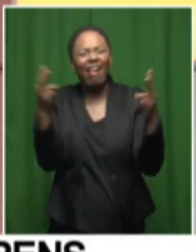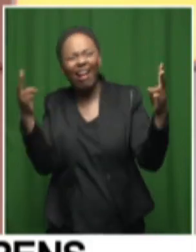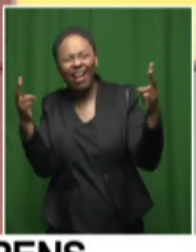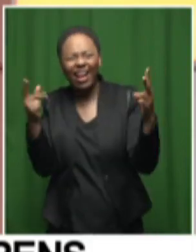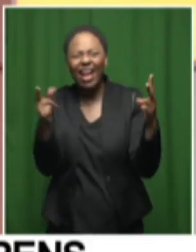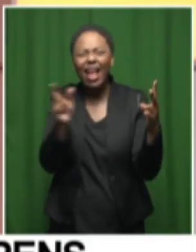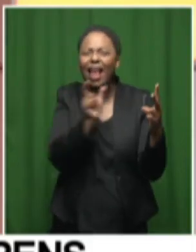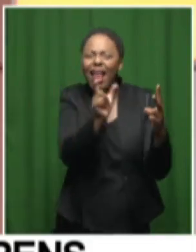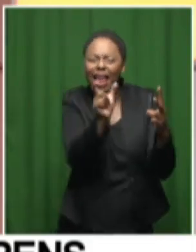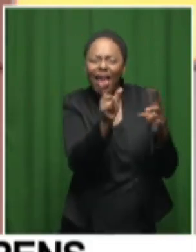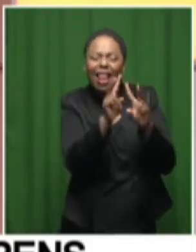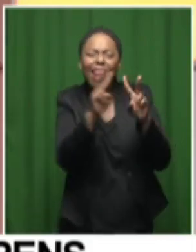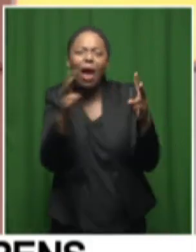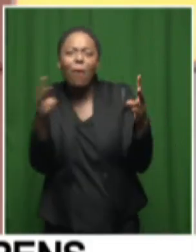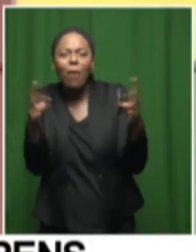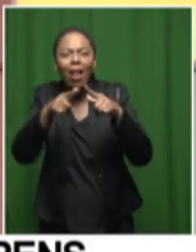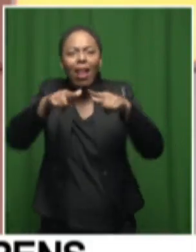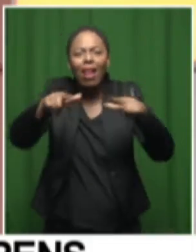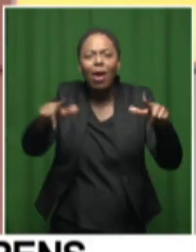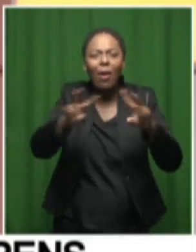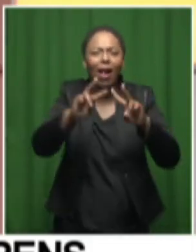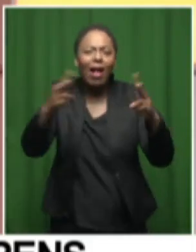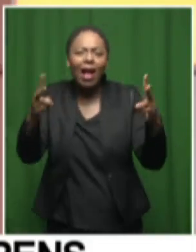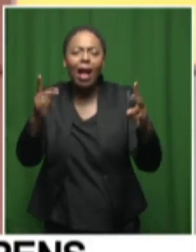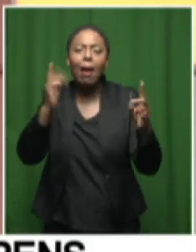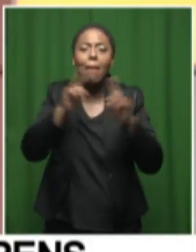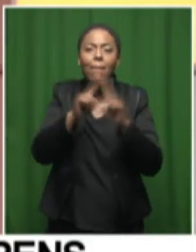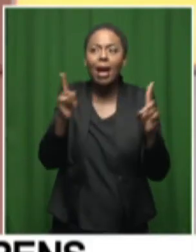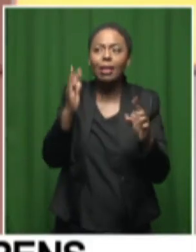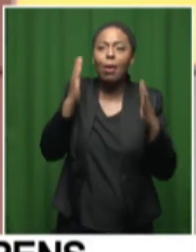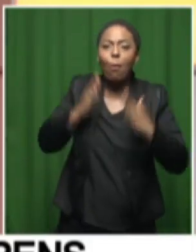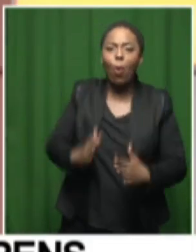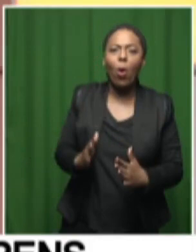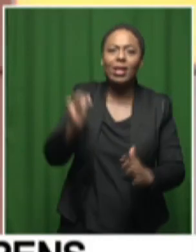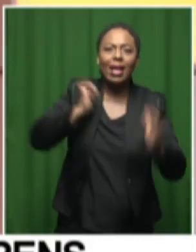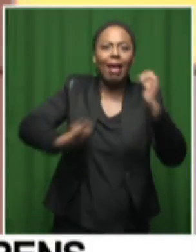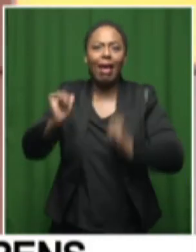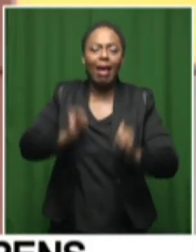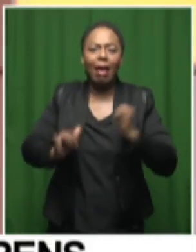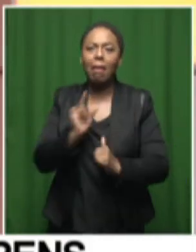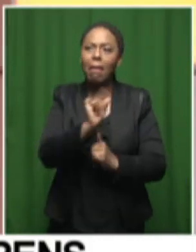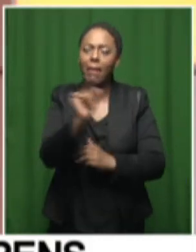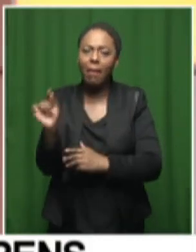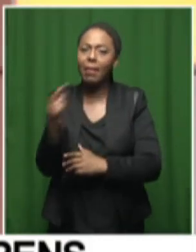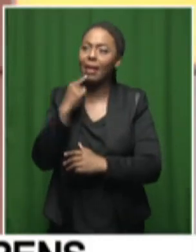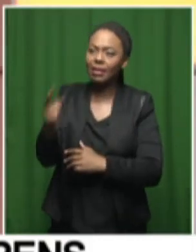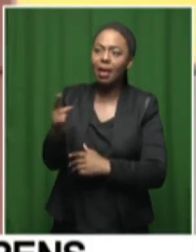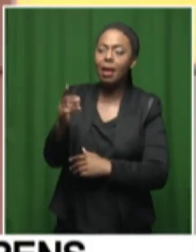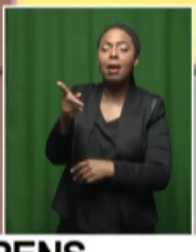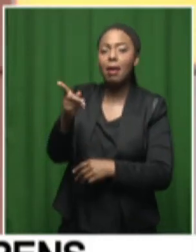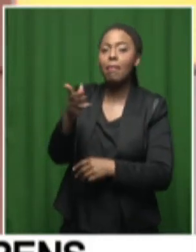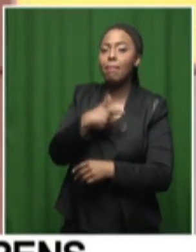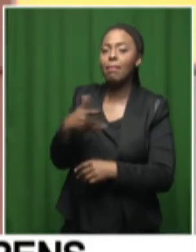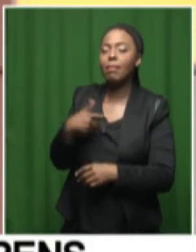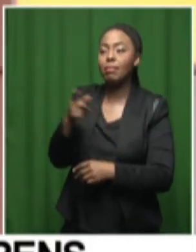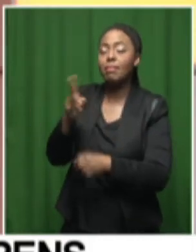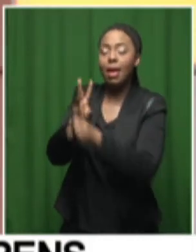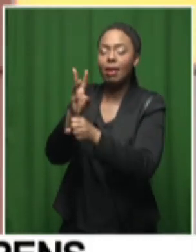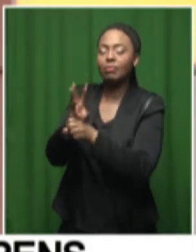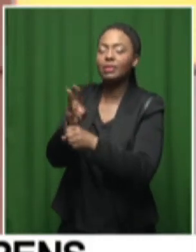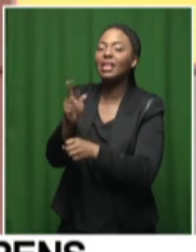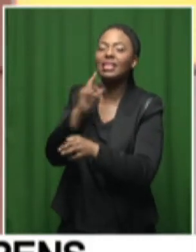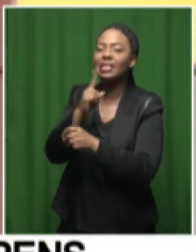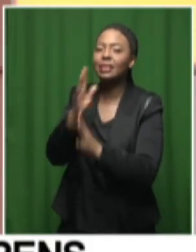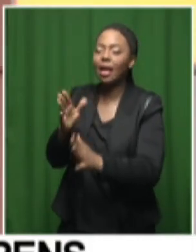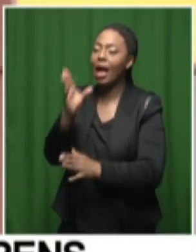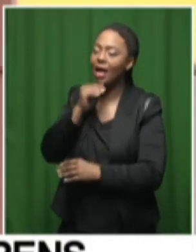and how they play with text, how they embody text, how they work as an ensemble. And I was like, ma'am, give me these kids. After 1 week, they'll get this thing. Yeah. She